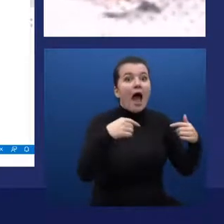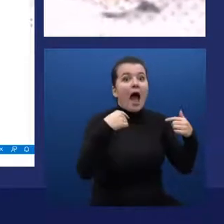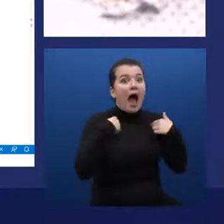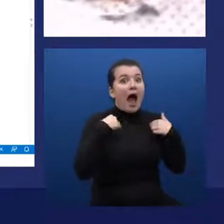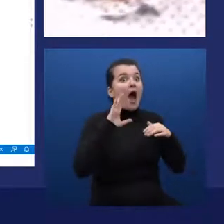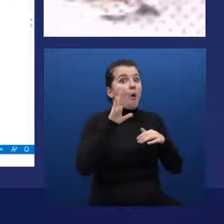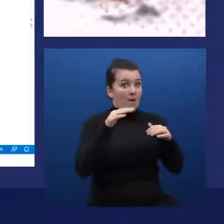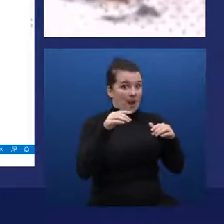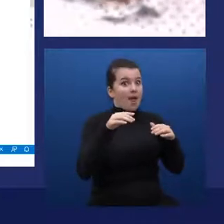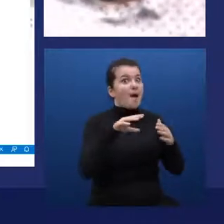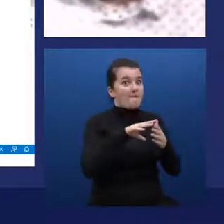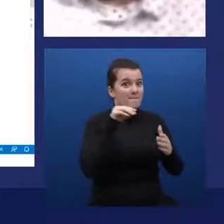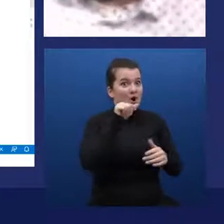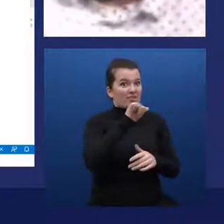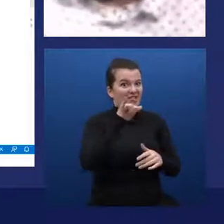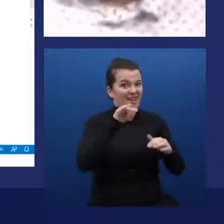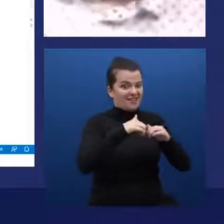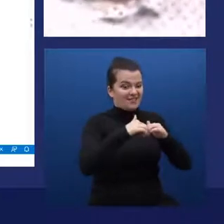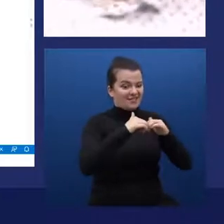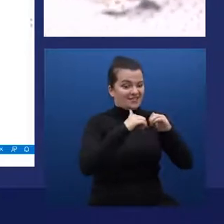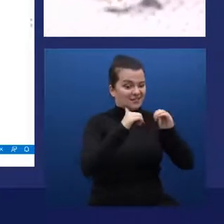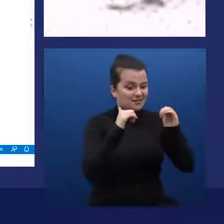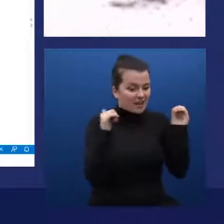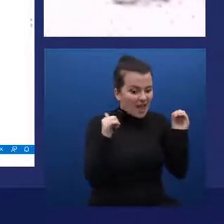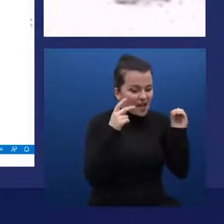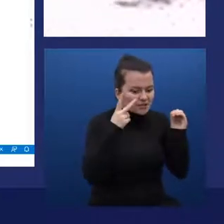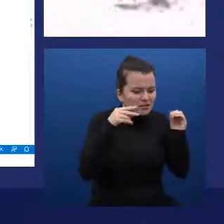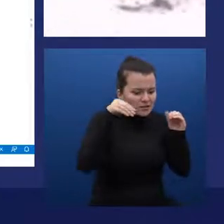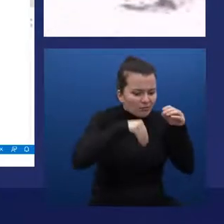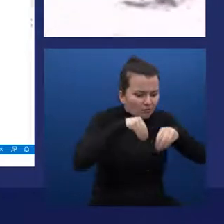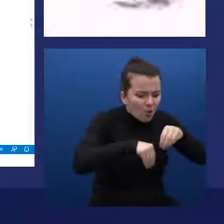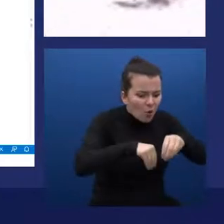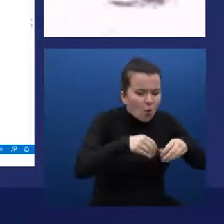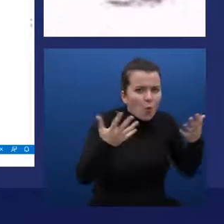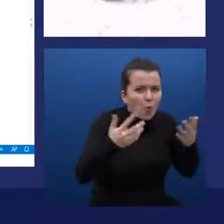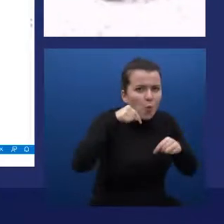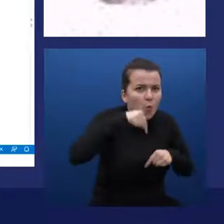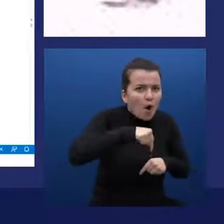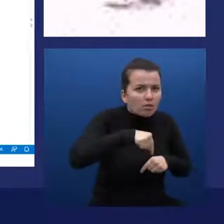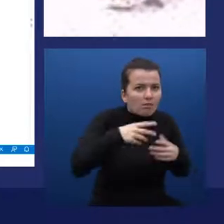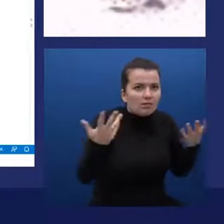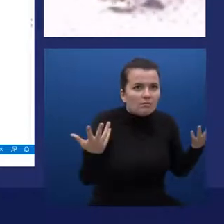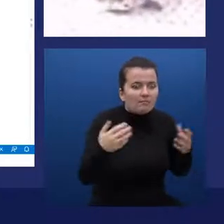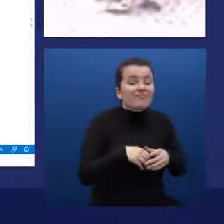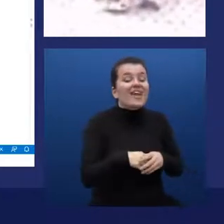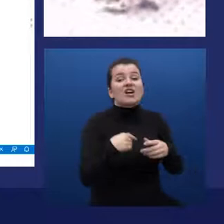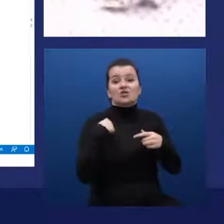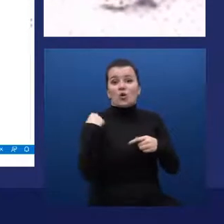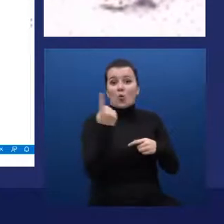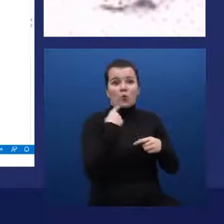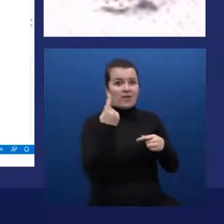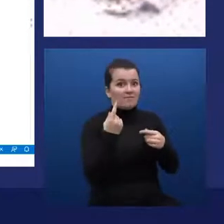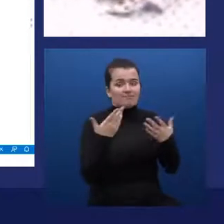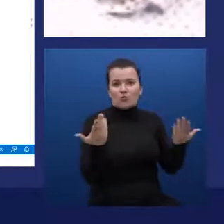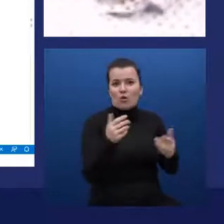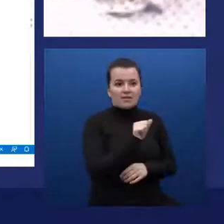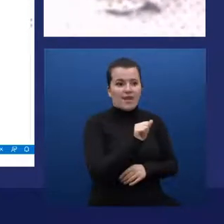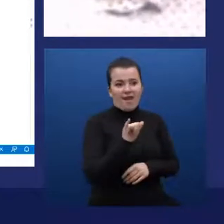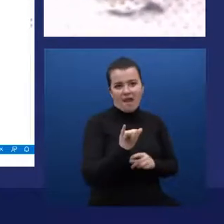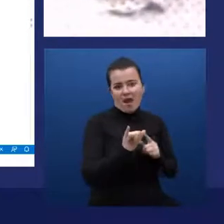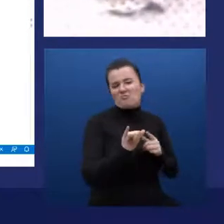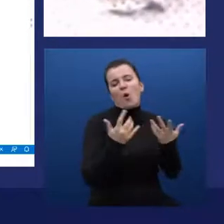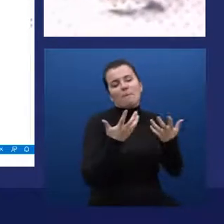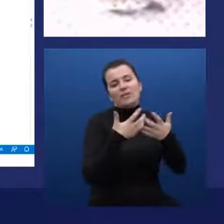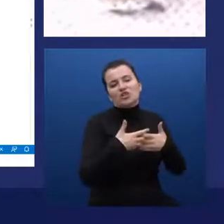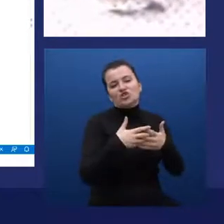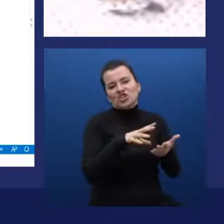okay? And so what we're building effectively is this. We are building an AI or a machine learning model that looks at